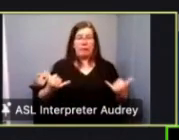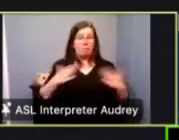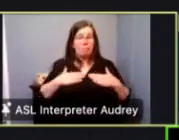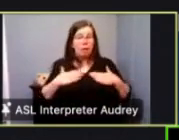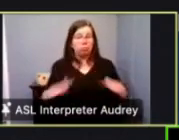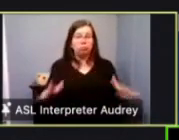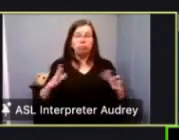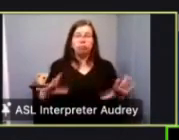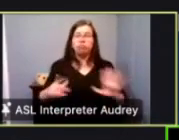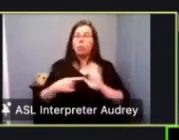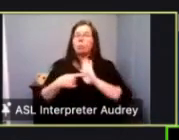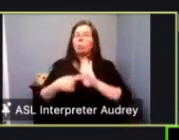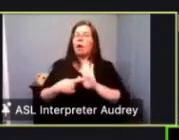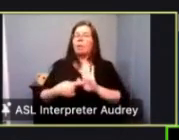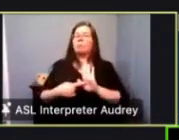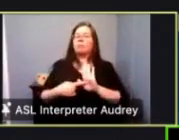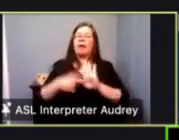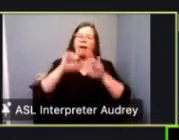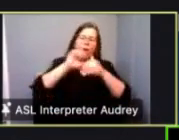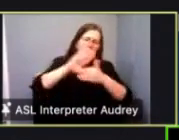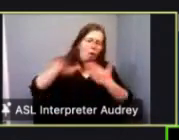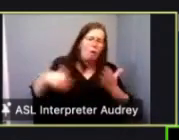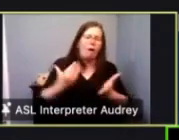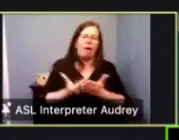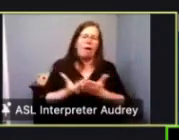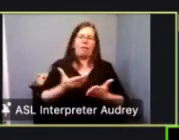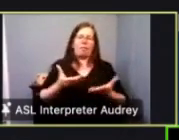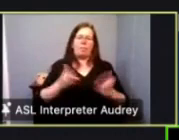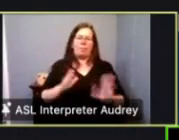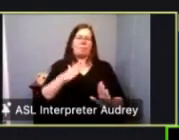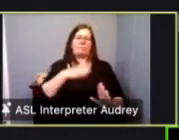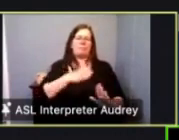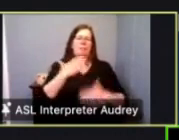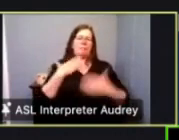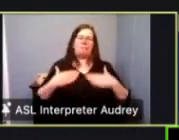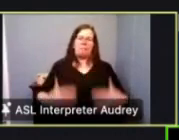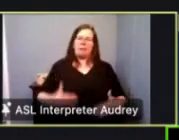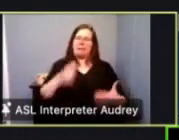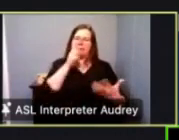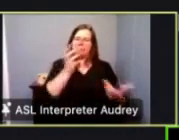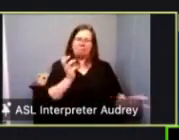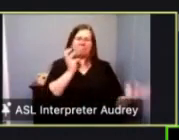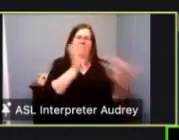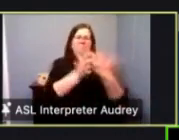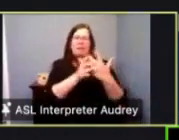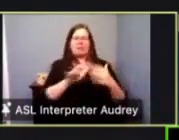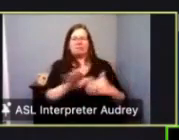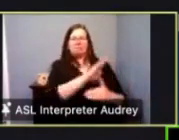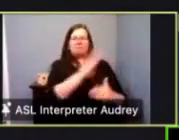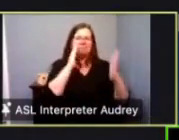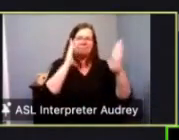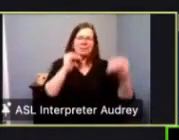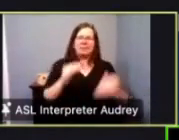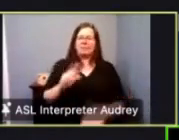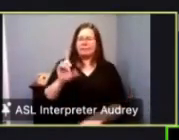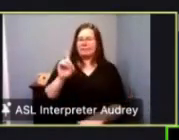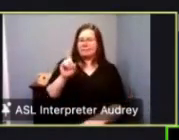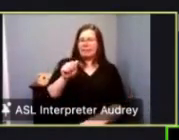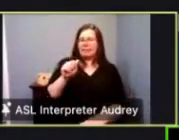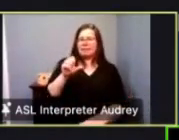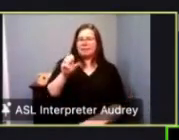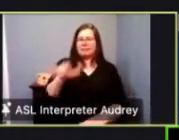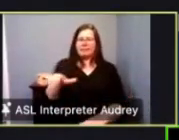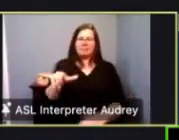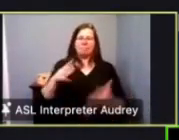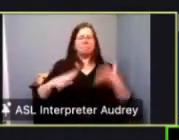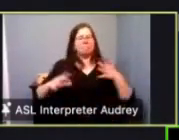like a visual representation of all the ways my body is defiant of norms and expectations. Daisy showing off their outfit. What I've learned from